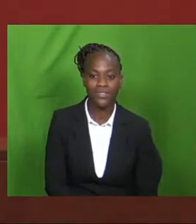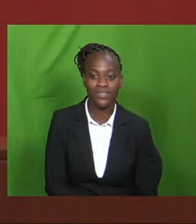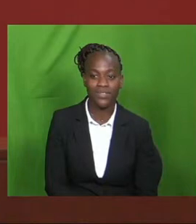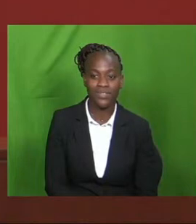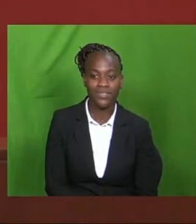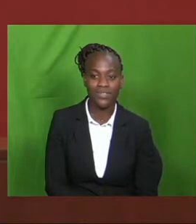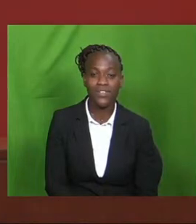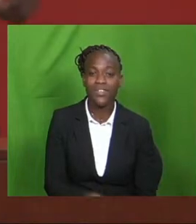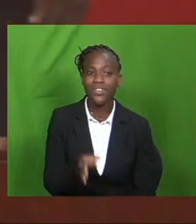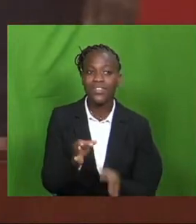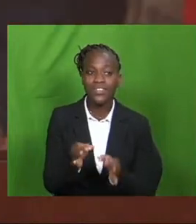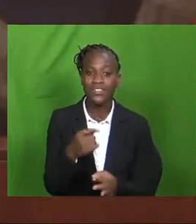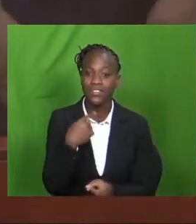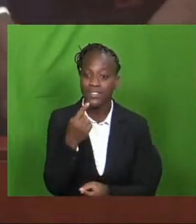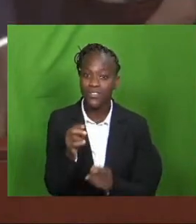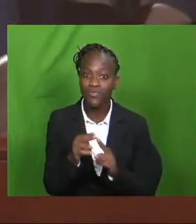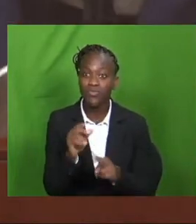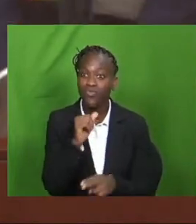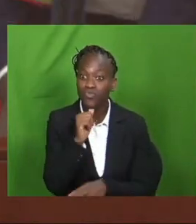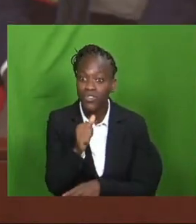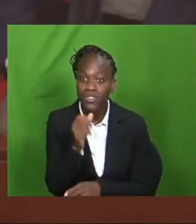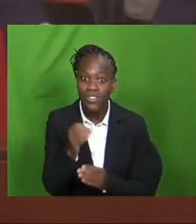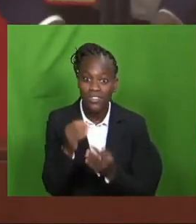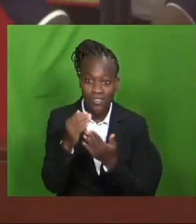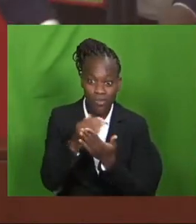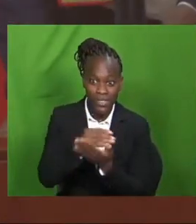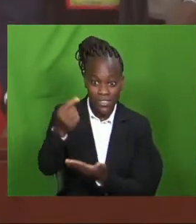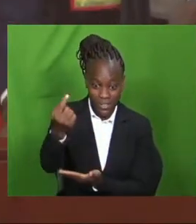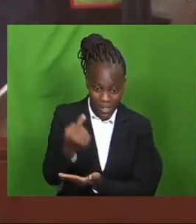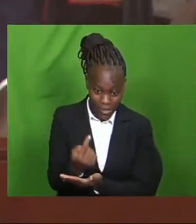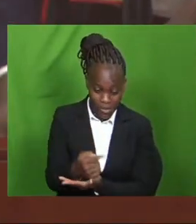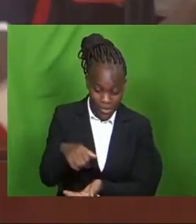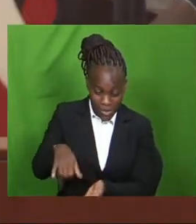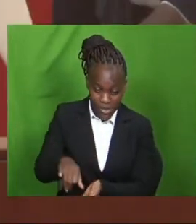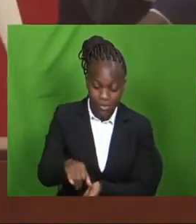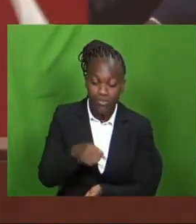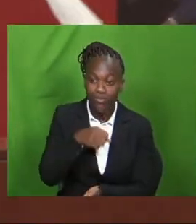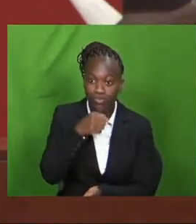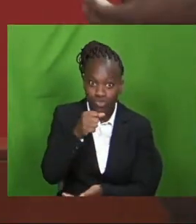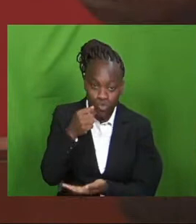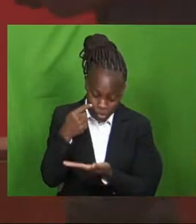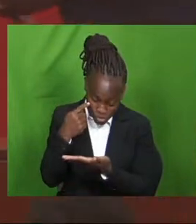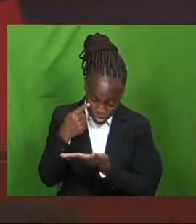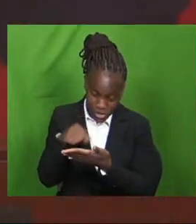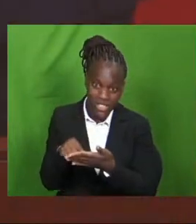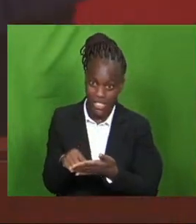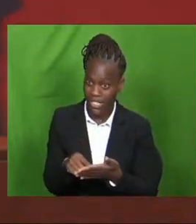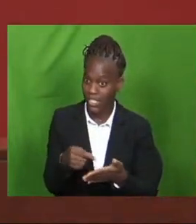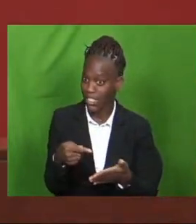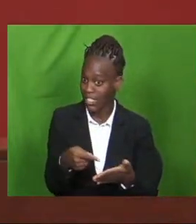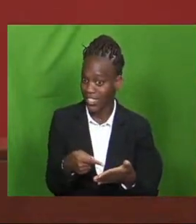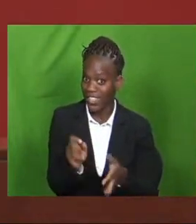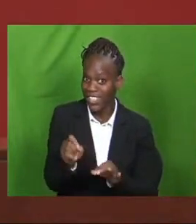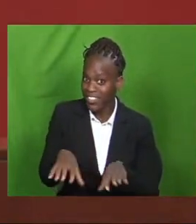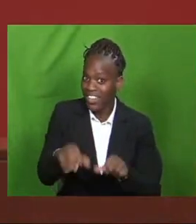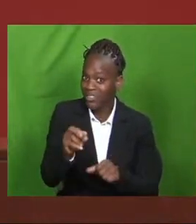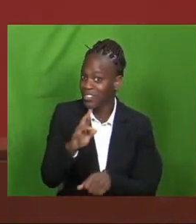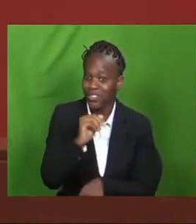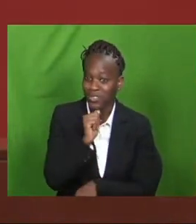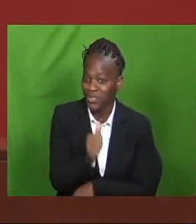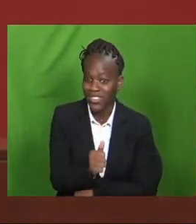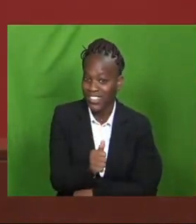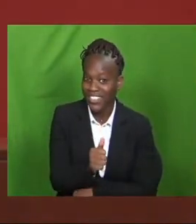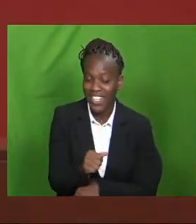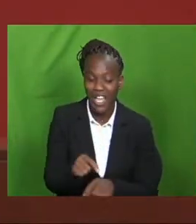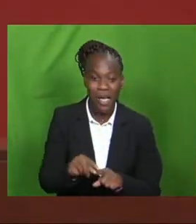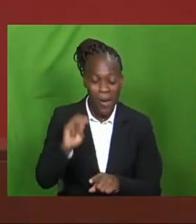Whether he says so or not, when the budget comes, we still have to make sure to look whether they are captured or not. But Minister,